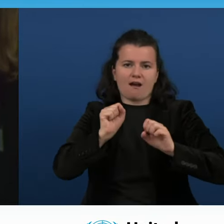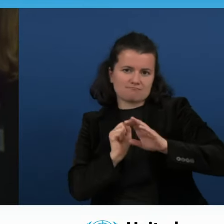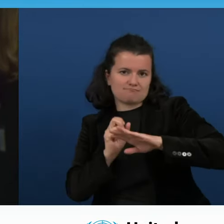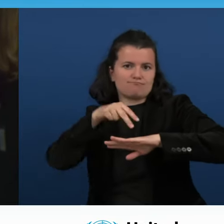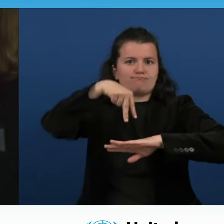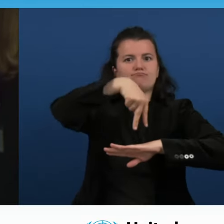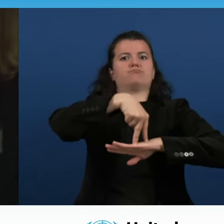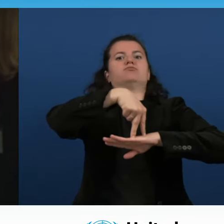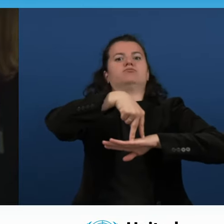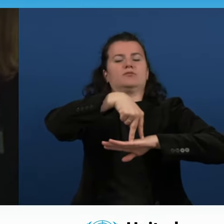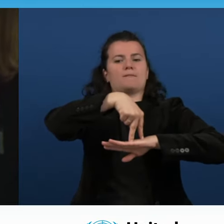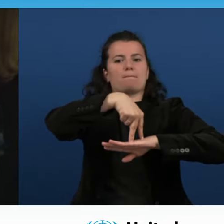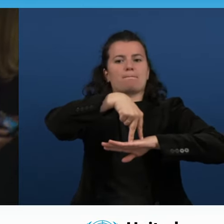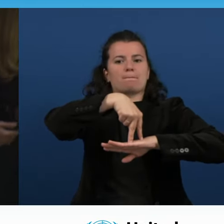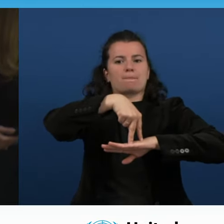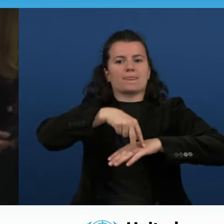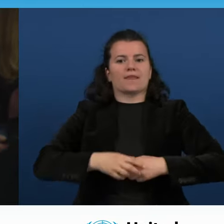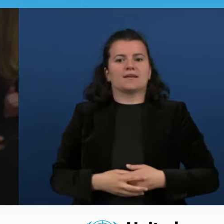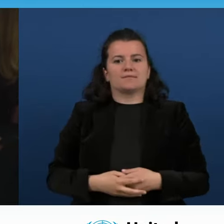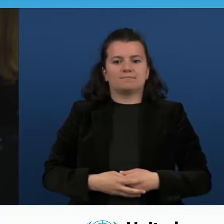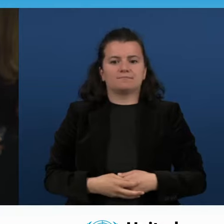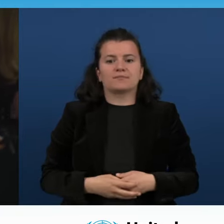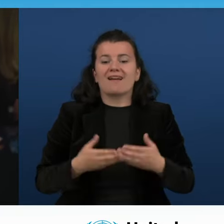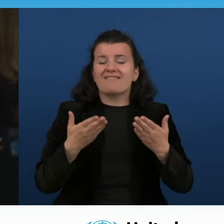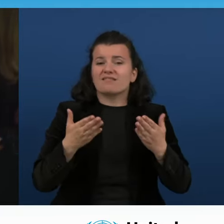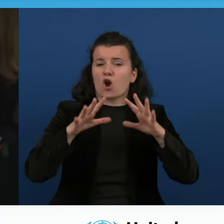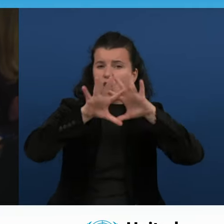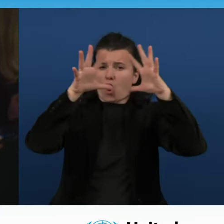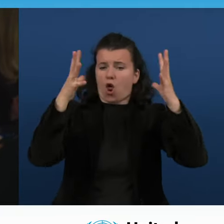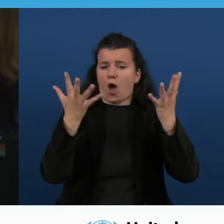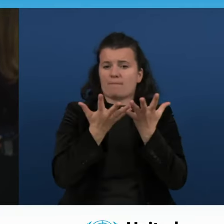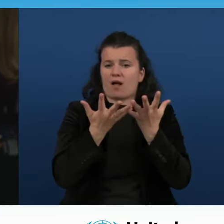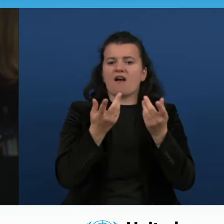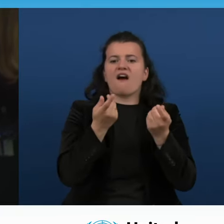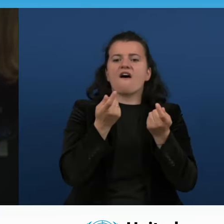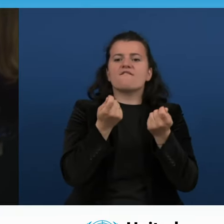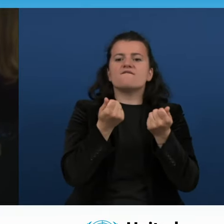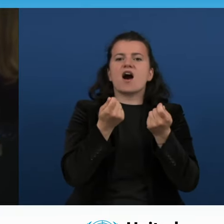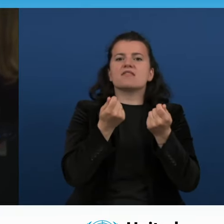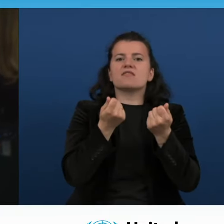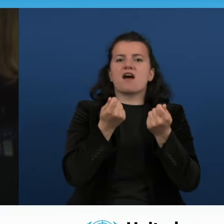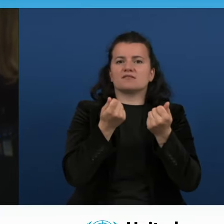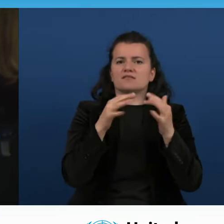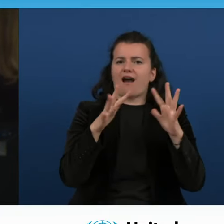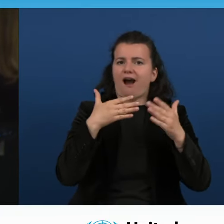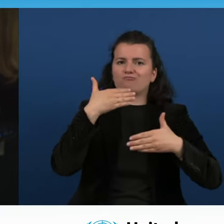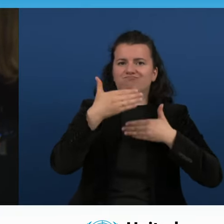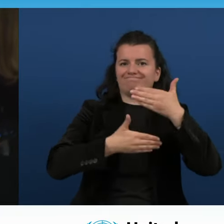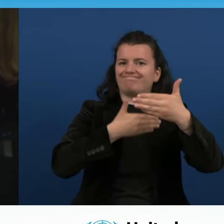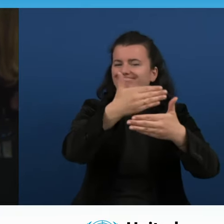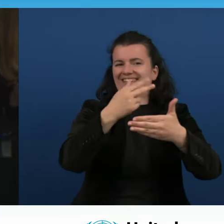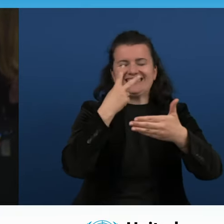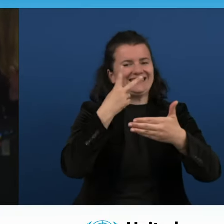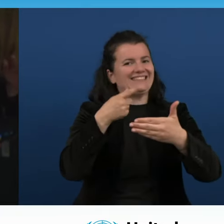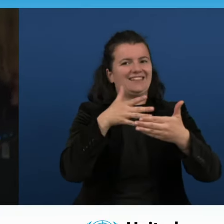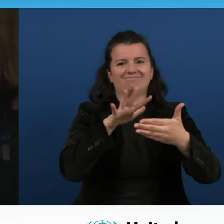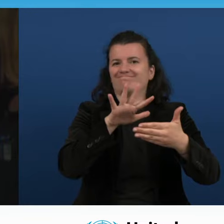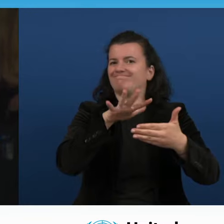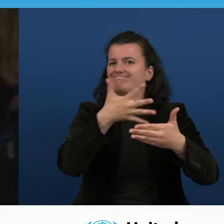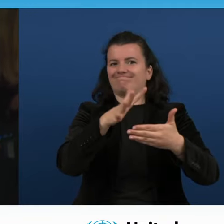is falling short. And we need the reforms at this point in time that will allow